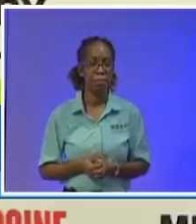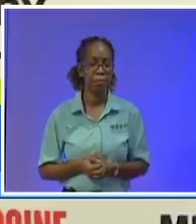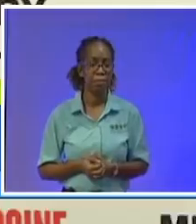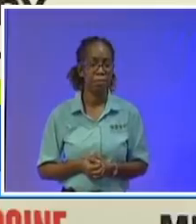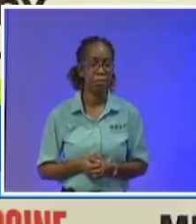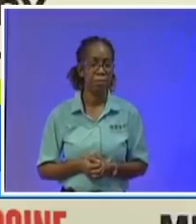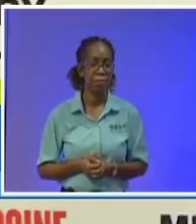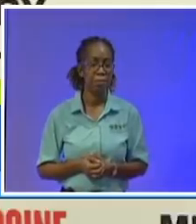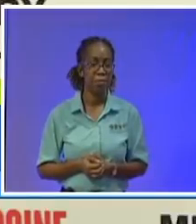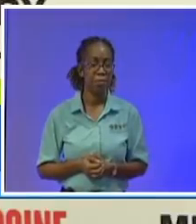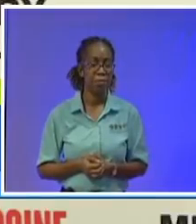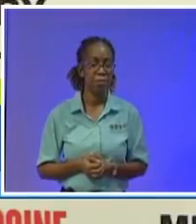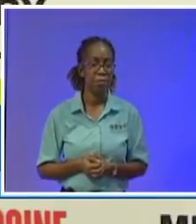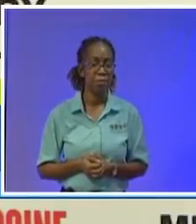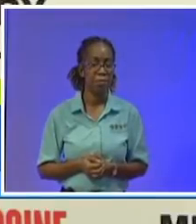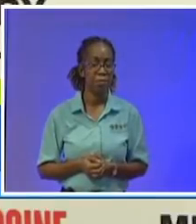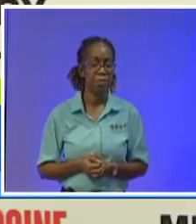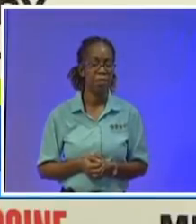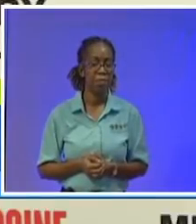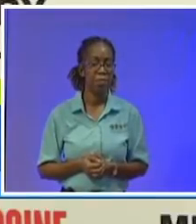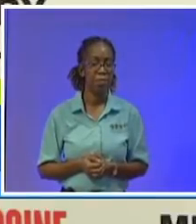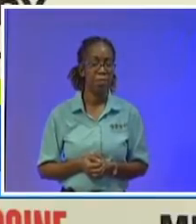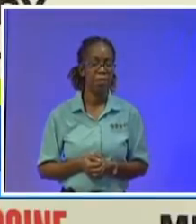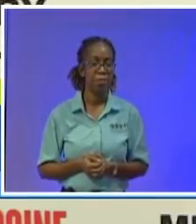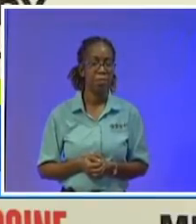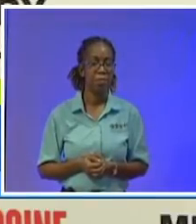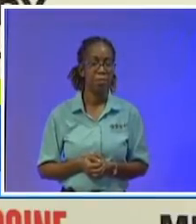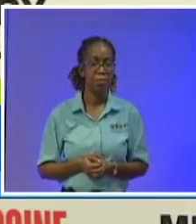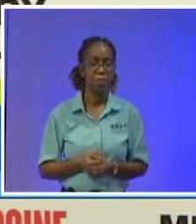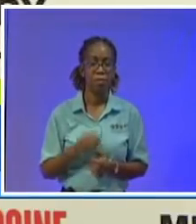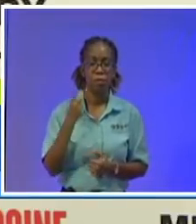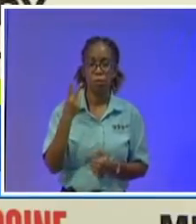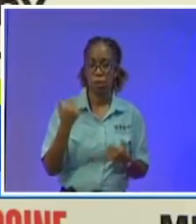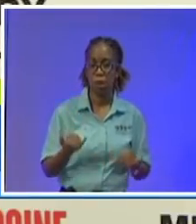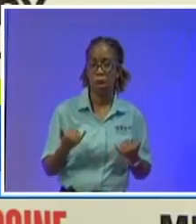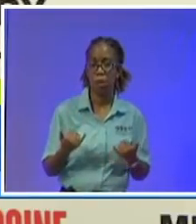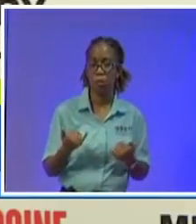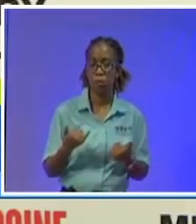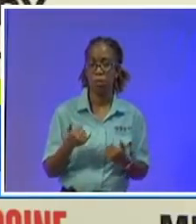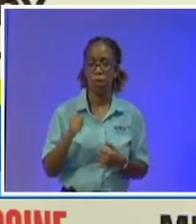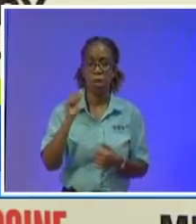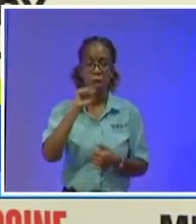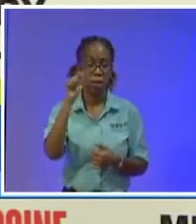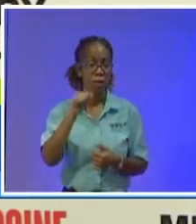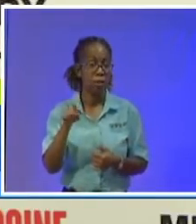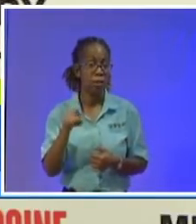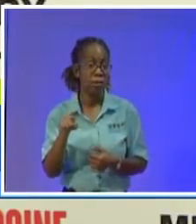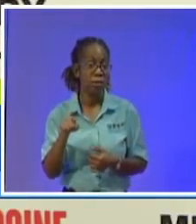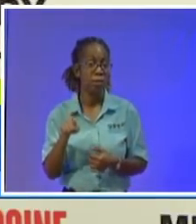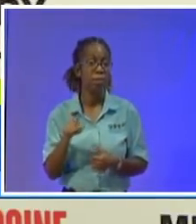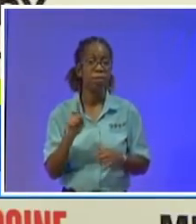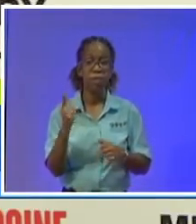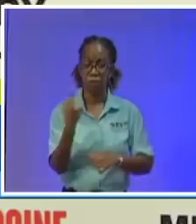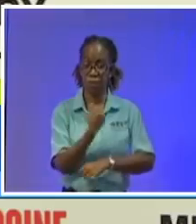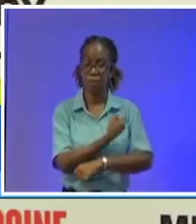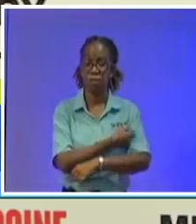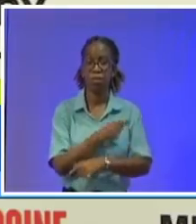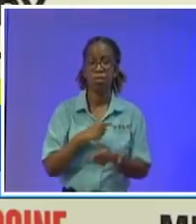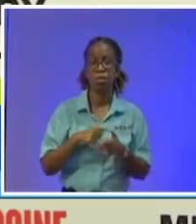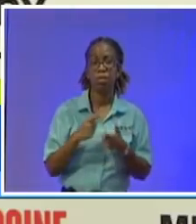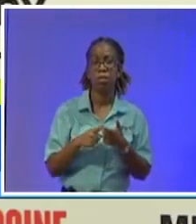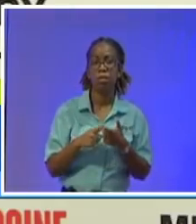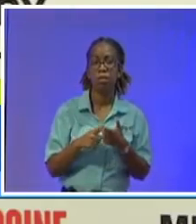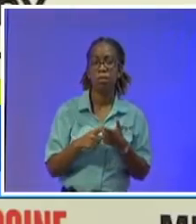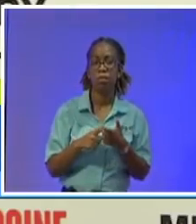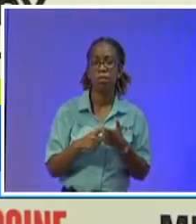at this time and that we utilize is AstraZeneca followed by Pfizer and AstraZeneca followed by Moderna. As you know, we don't have Moderna in